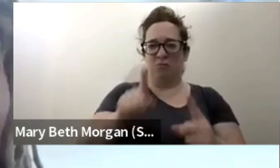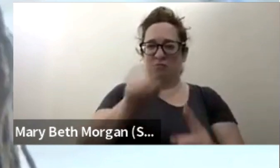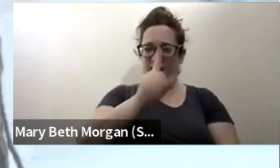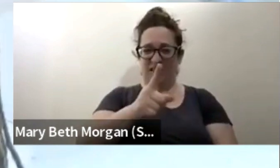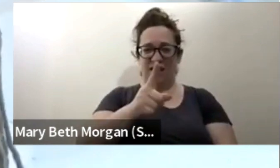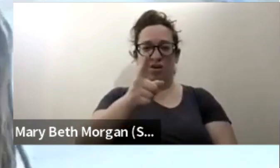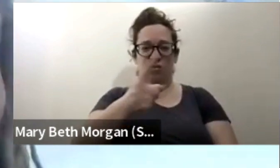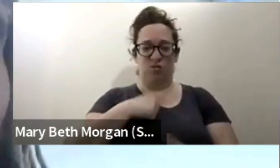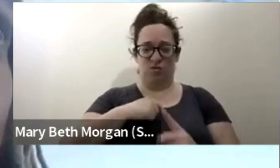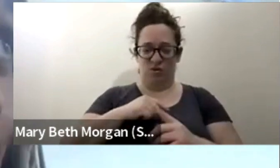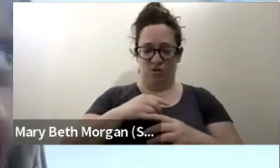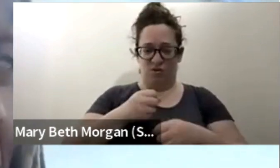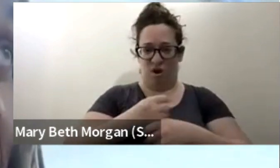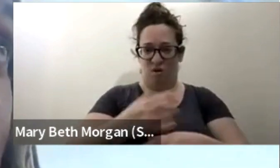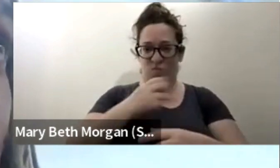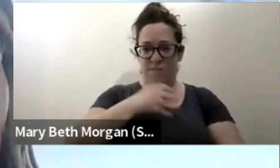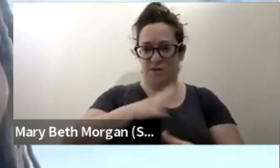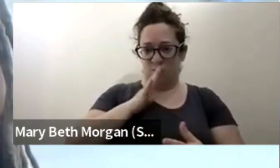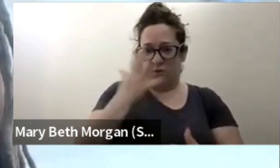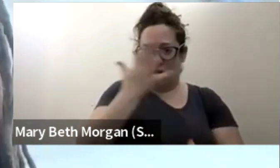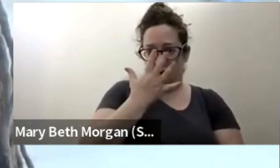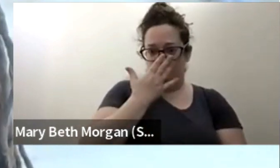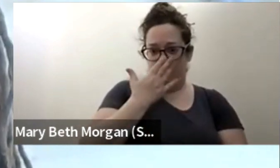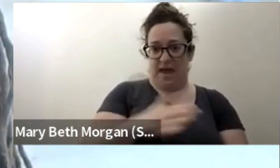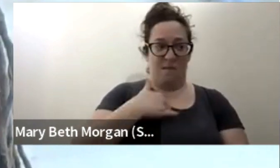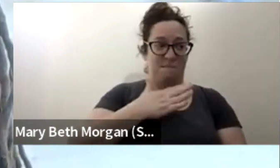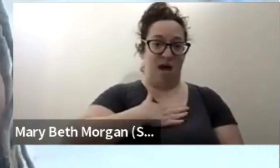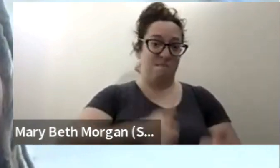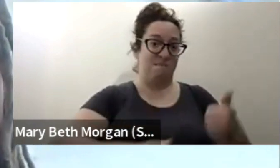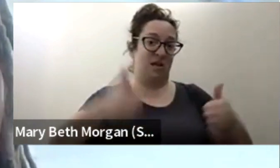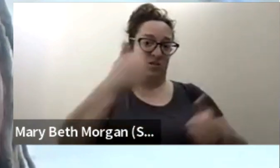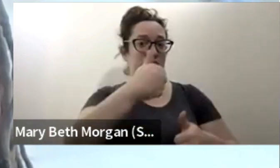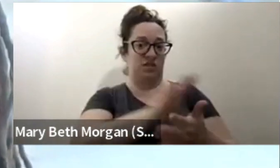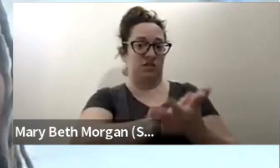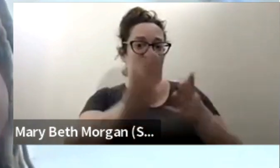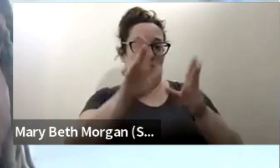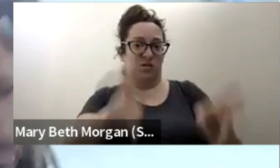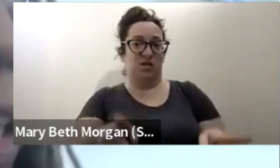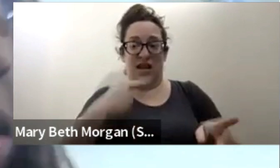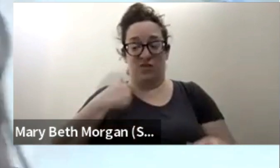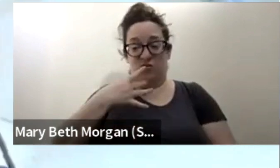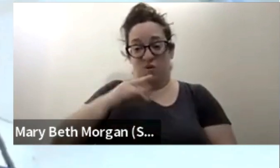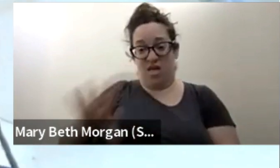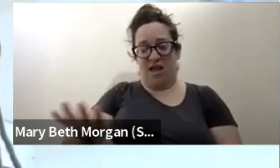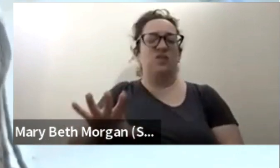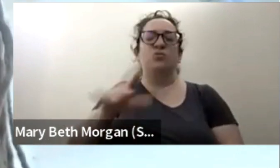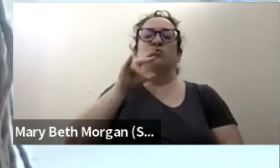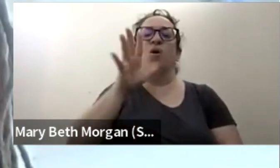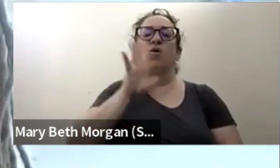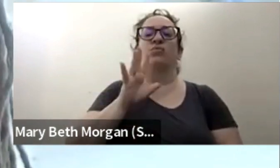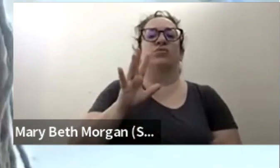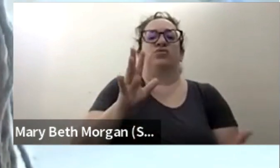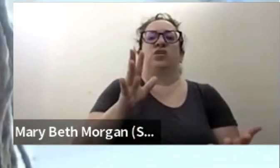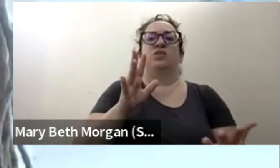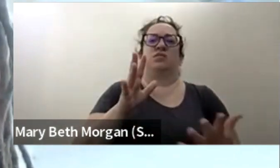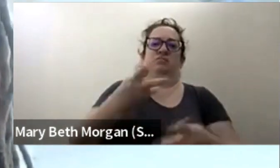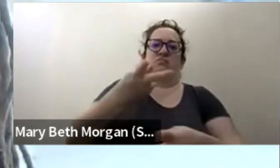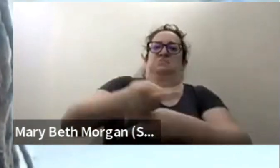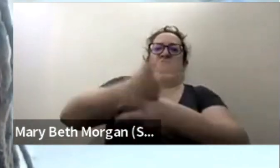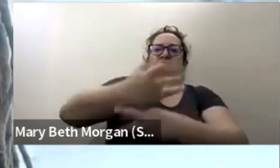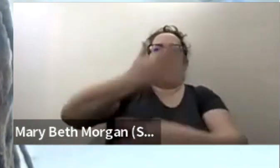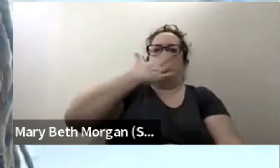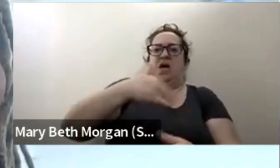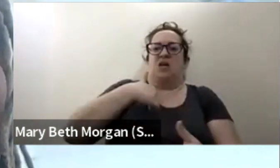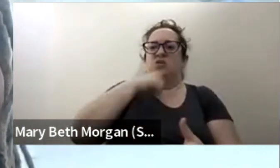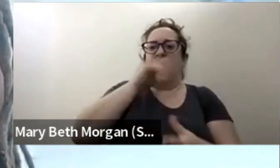piss out of people, but you make women look bad. And my master's a really nice person, and if you don't like him,